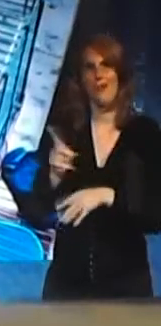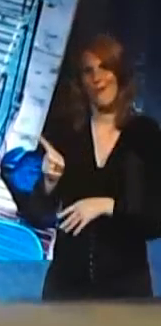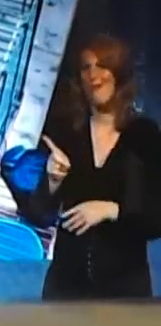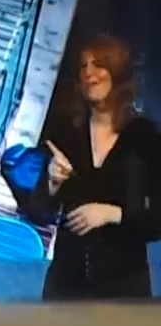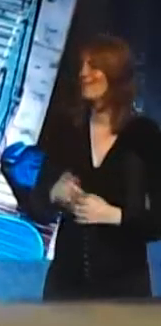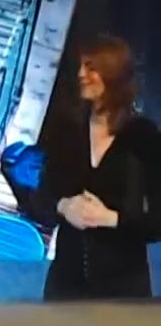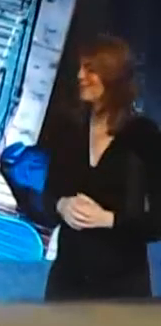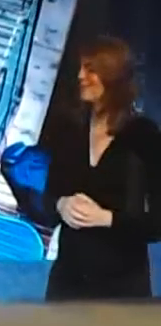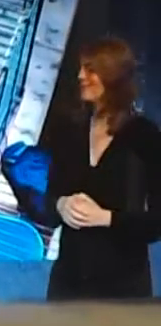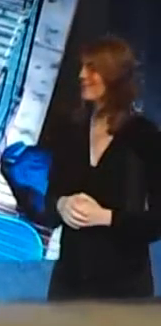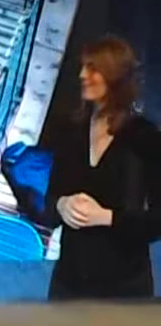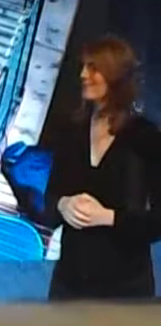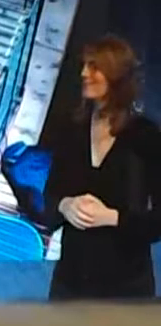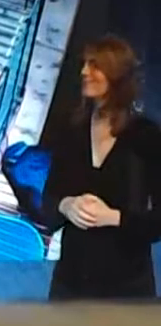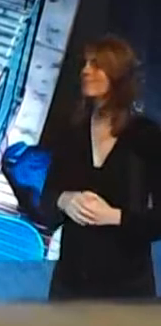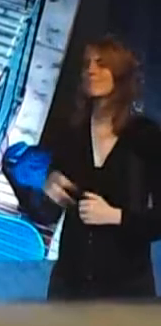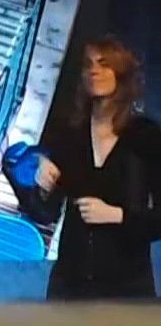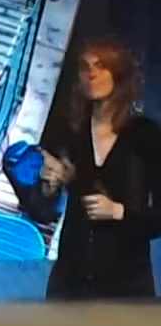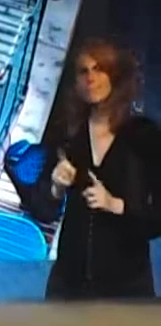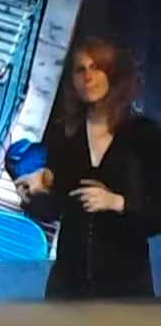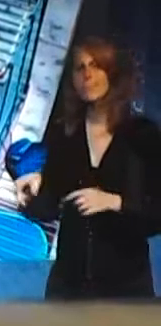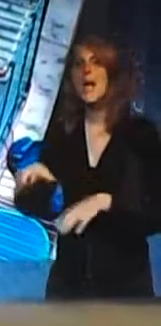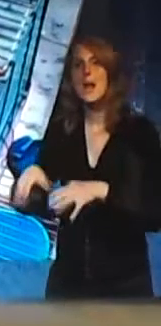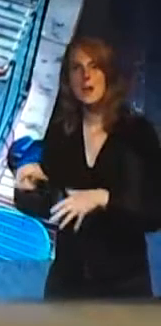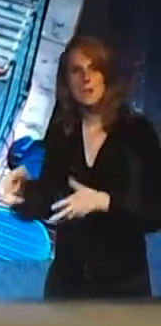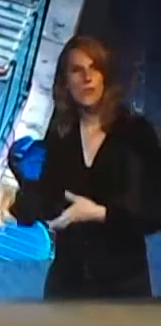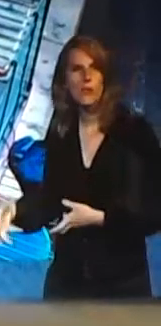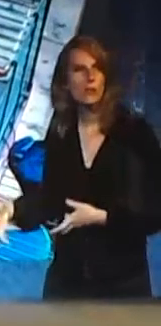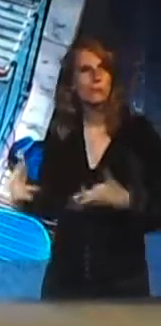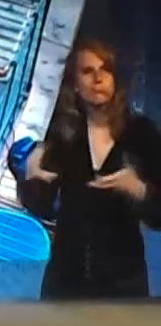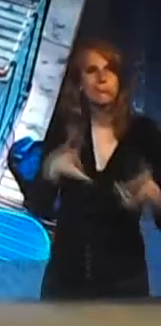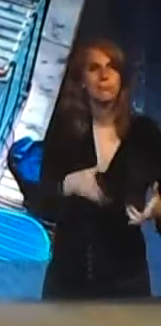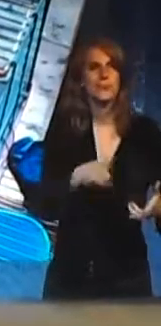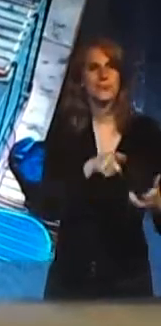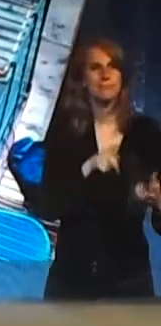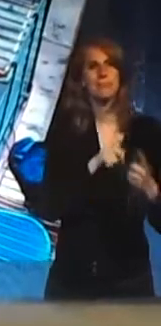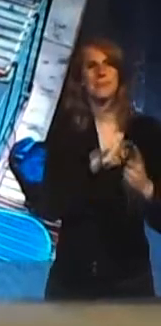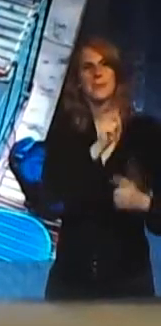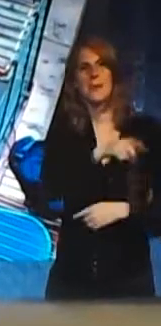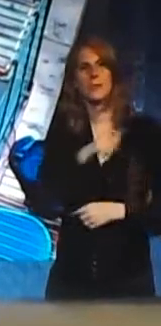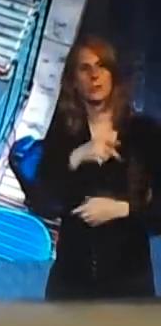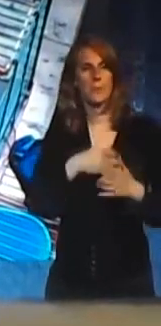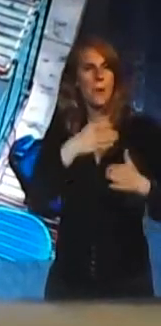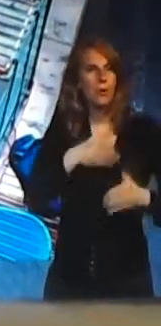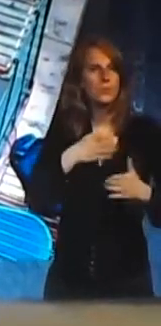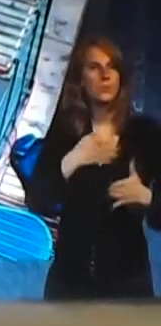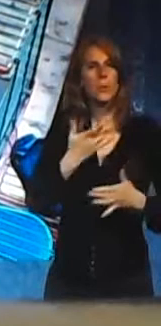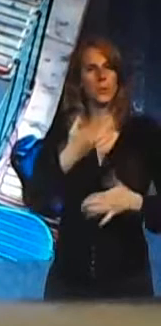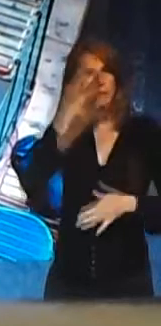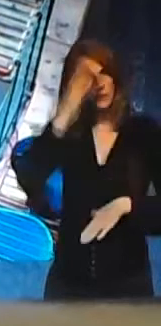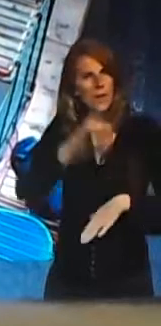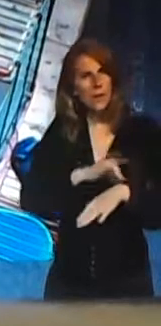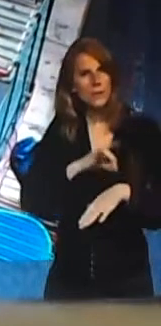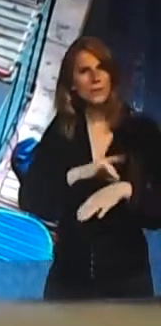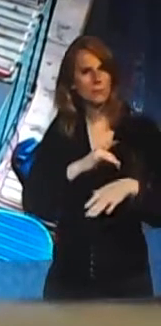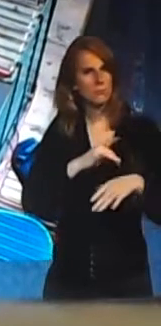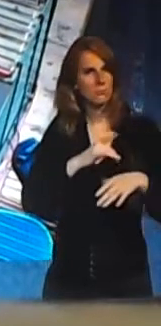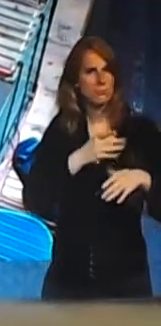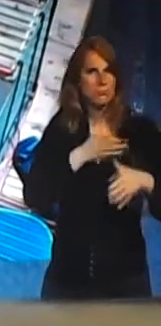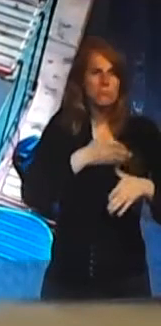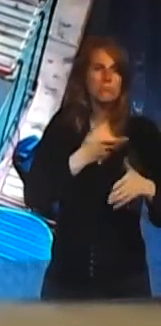Dale takes his animals to meet patients in hospitals, psychiatric wards and care homes. He thinks the interaction they provide can have a